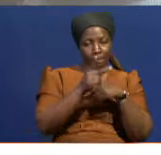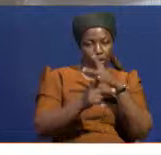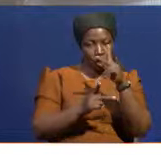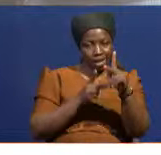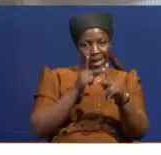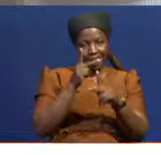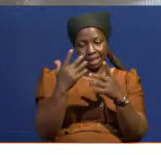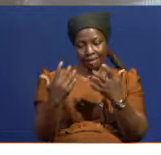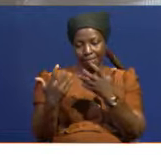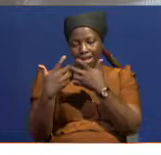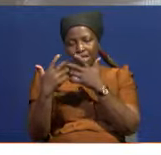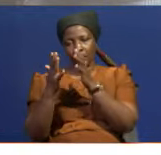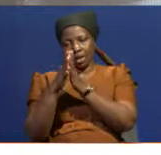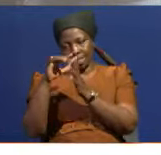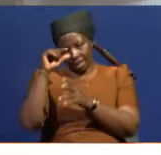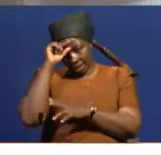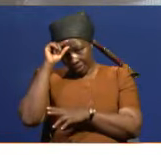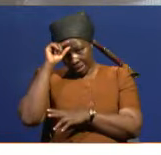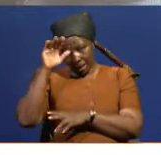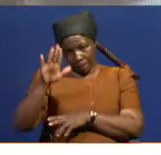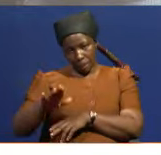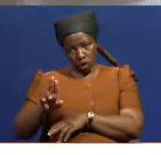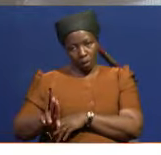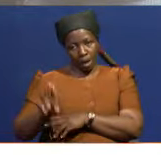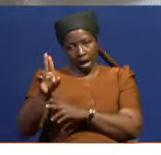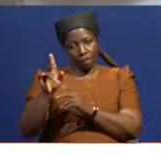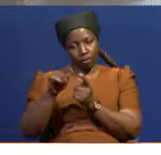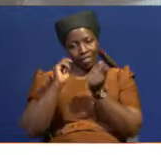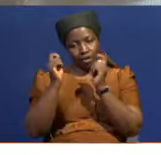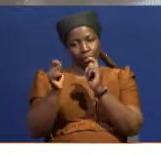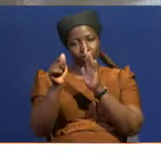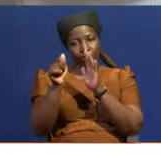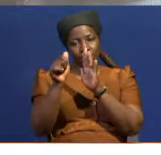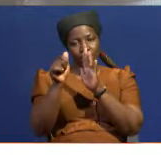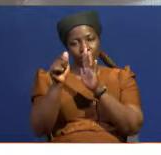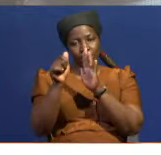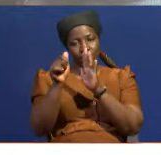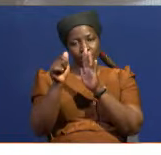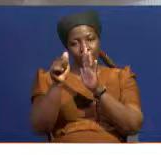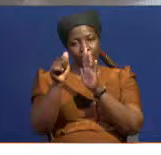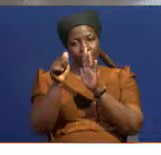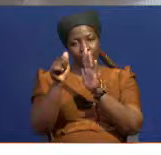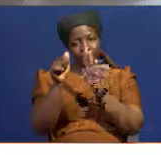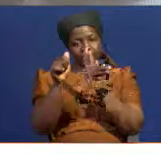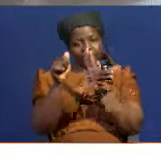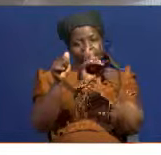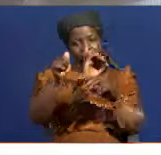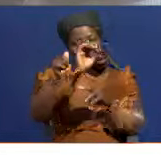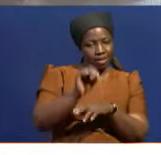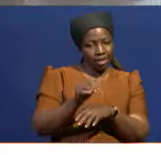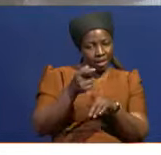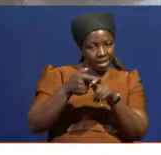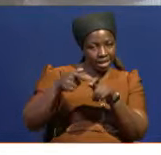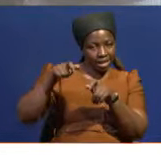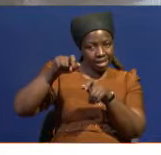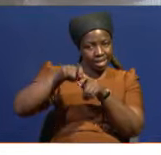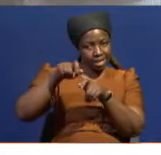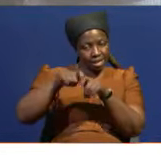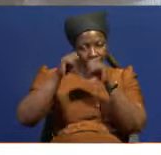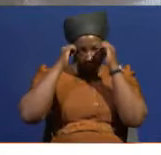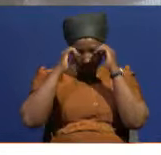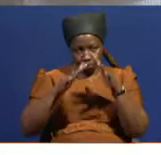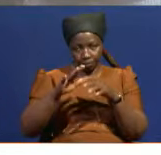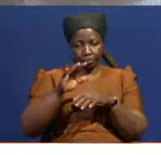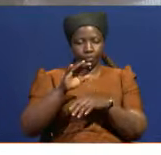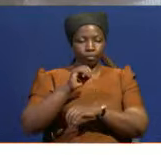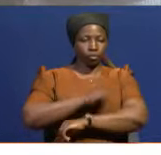with the government's bottom-up economic transformation agenda, including a 6-point increase in student bursaries and